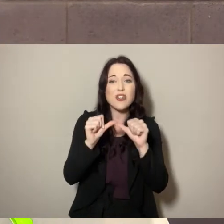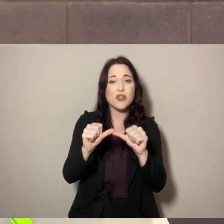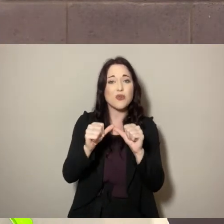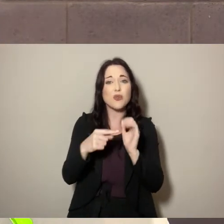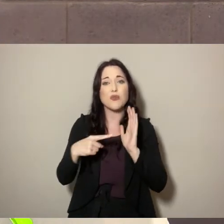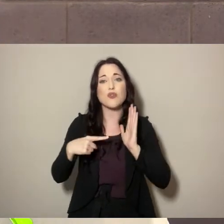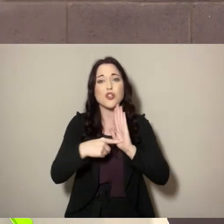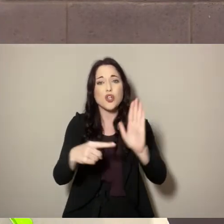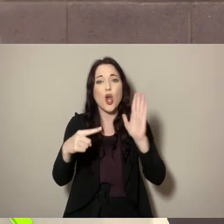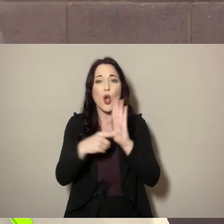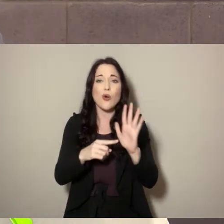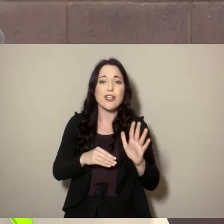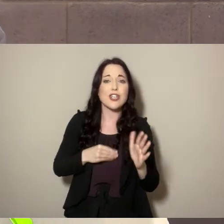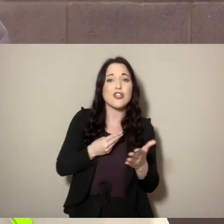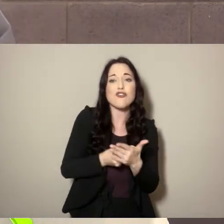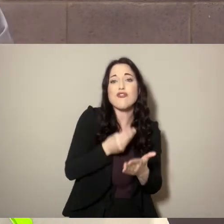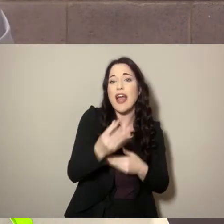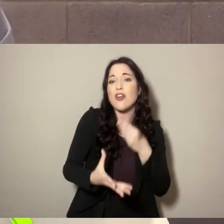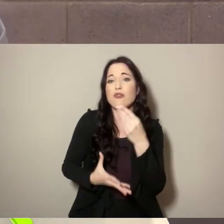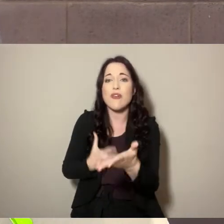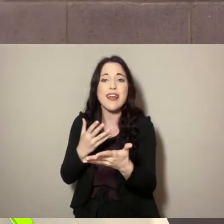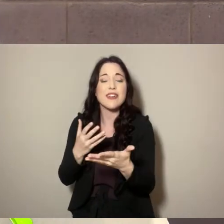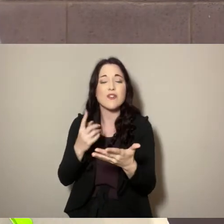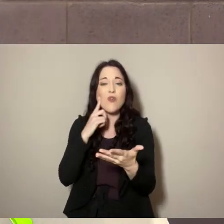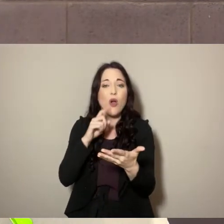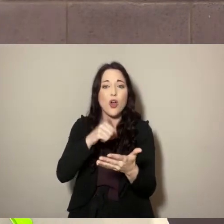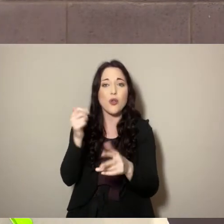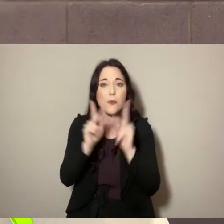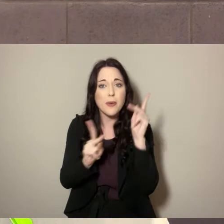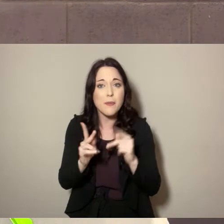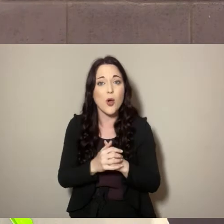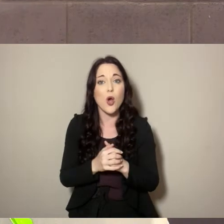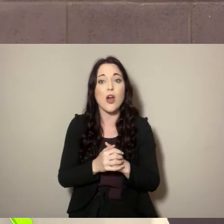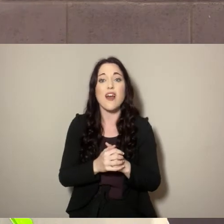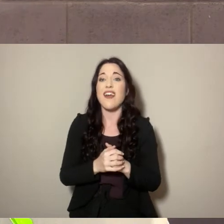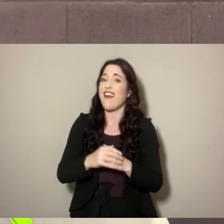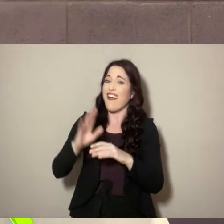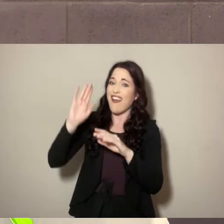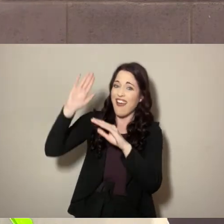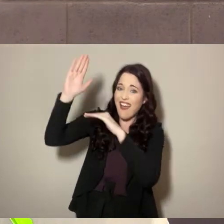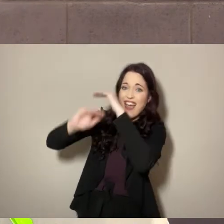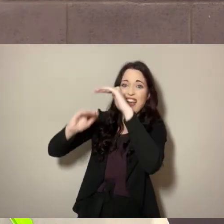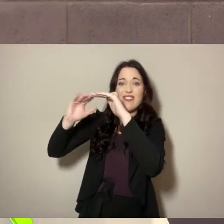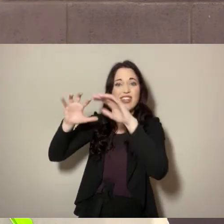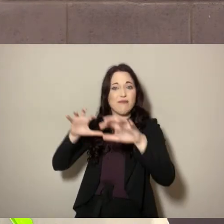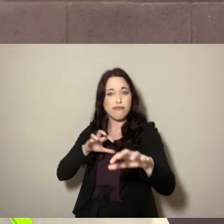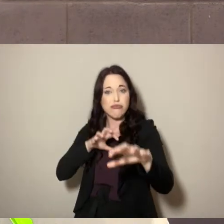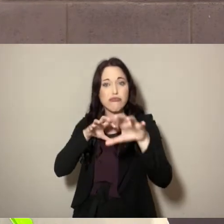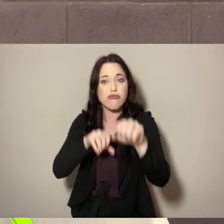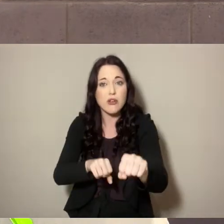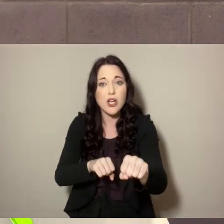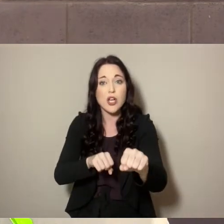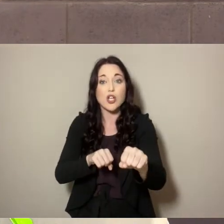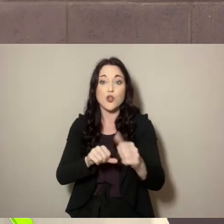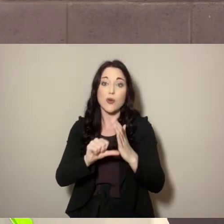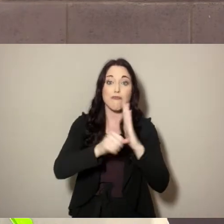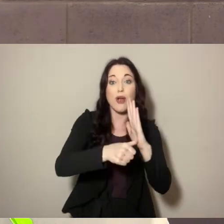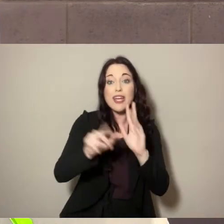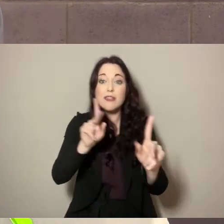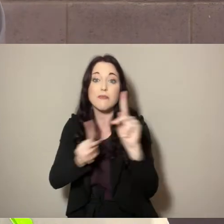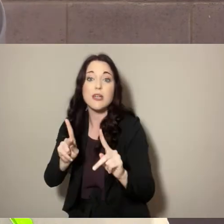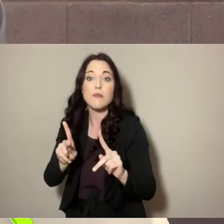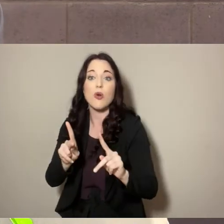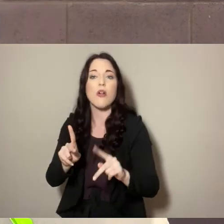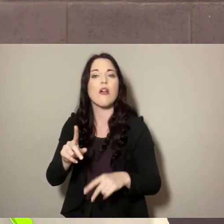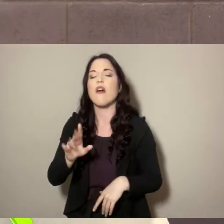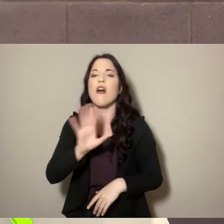earth when we practice our faith, not to impress others, but to love others. Heaven comes to